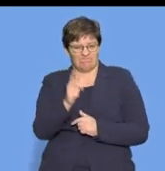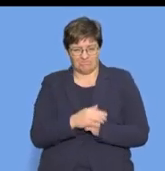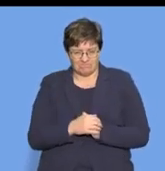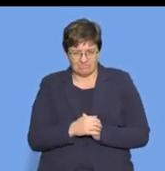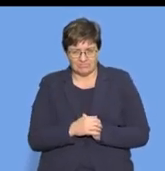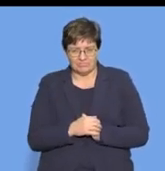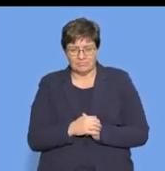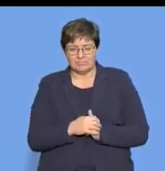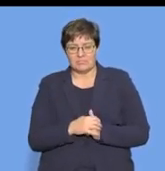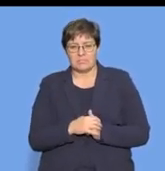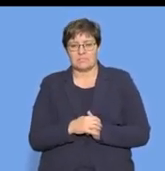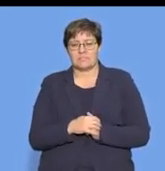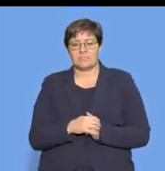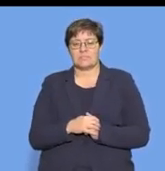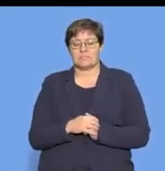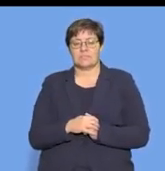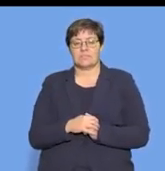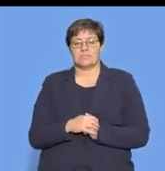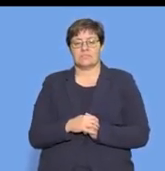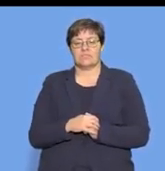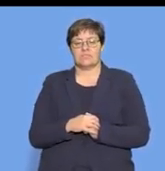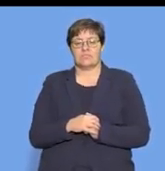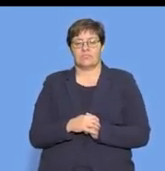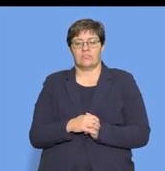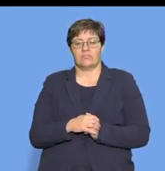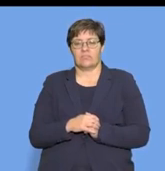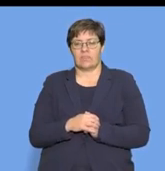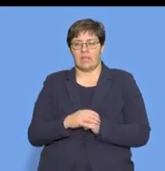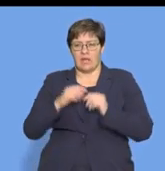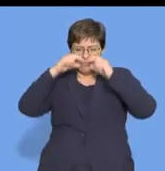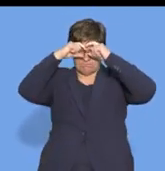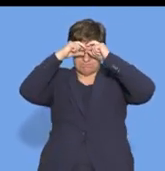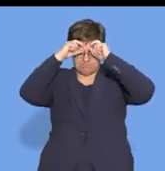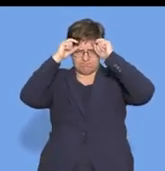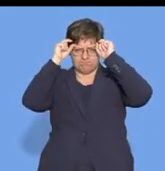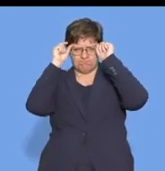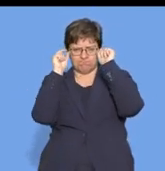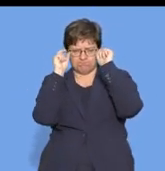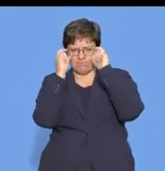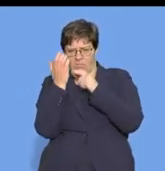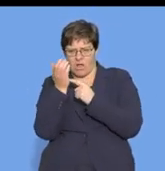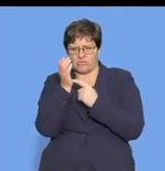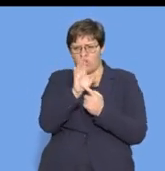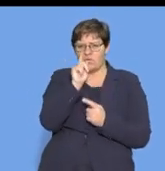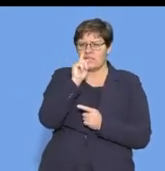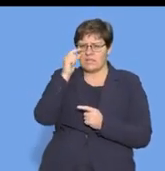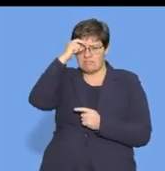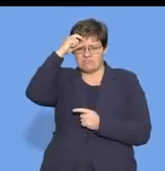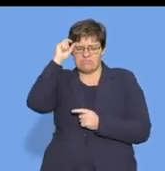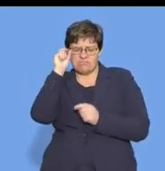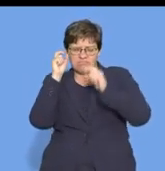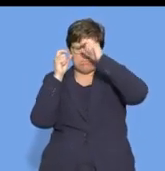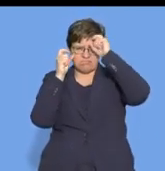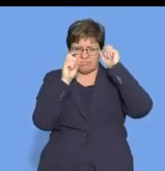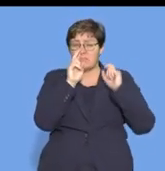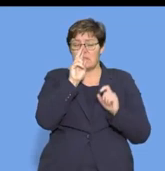later Homo species. They had a pronounced brow ridge. So here you can see this is the brow